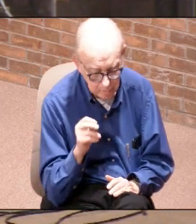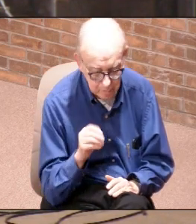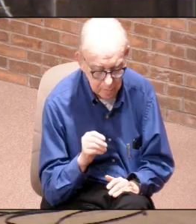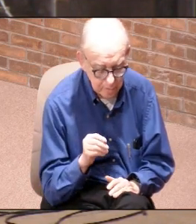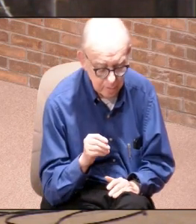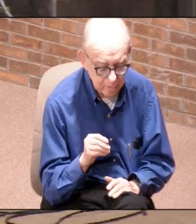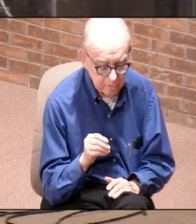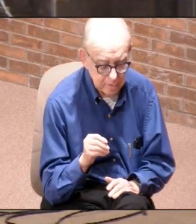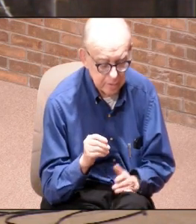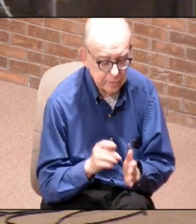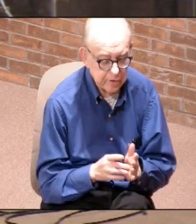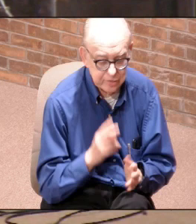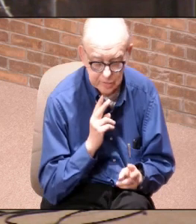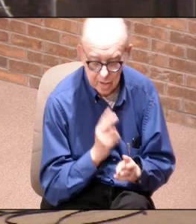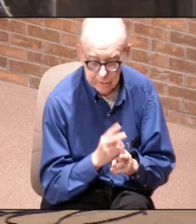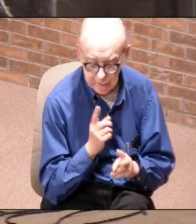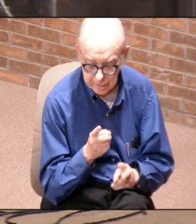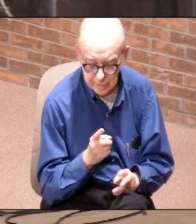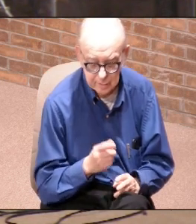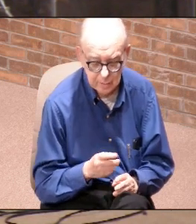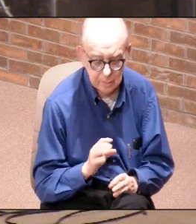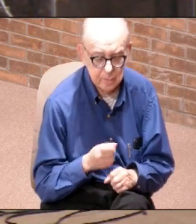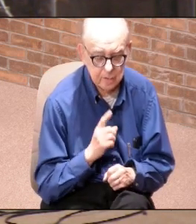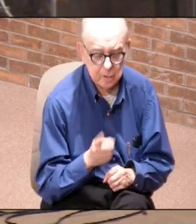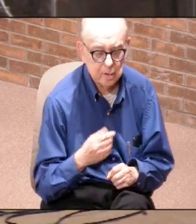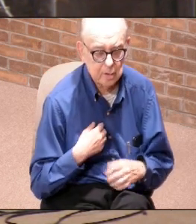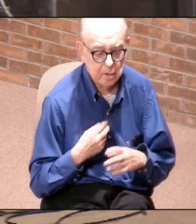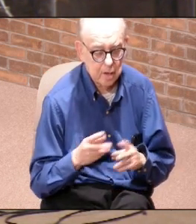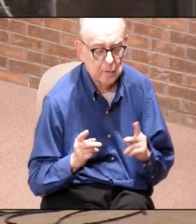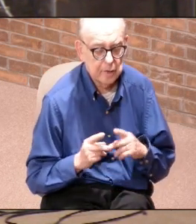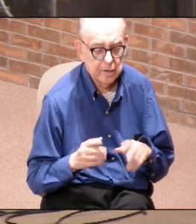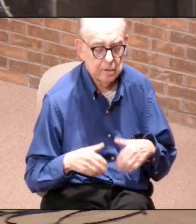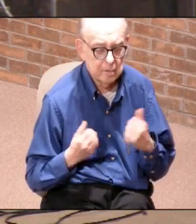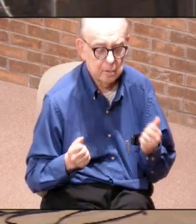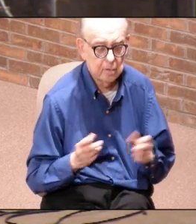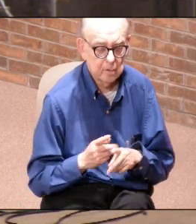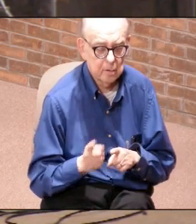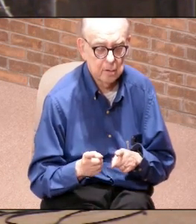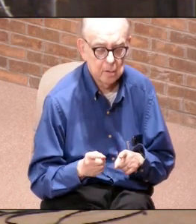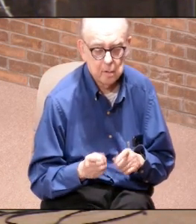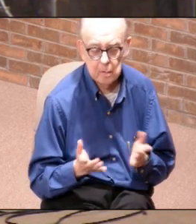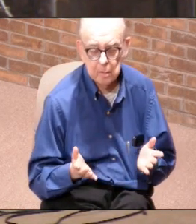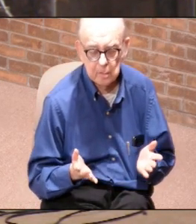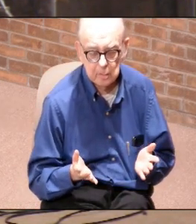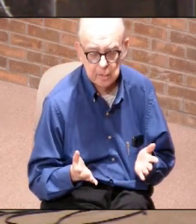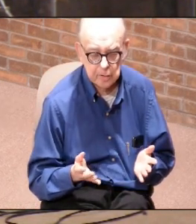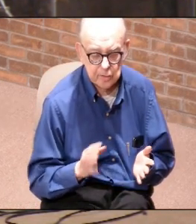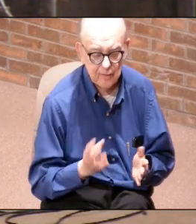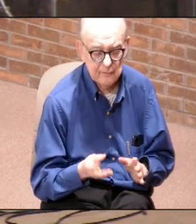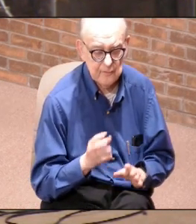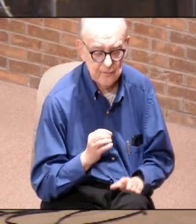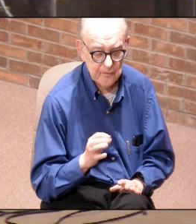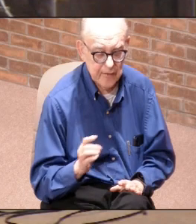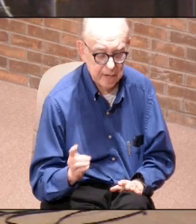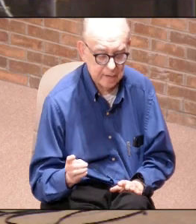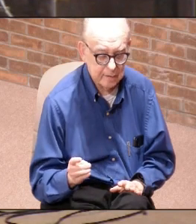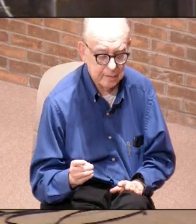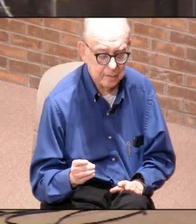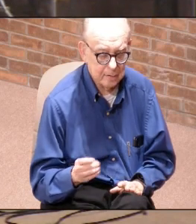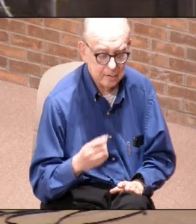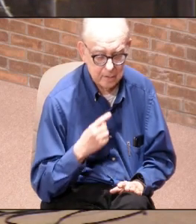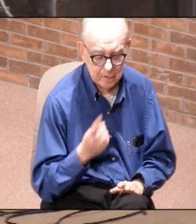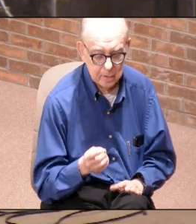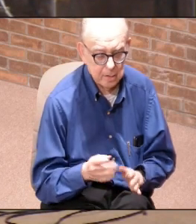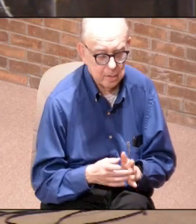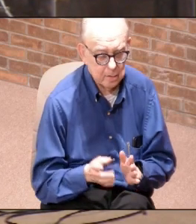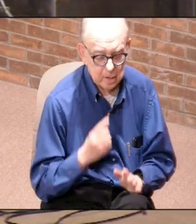I'll take care of it for you. I'll make sure you have a place to live. I'll make sure that you are fed. He said,